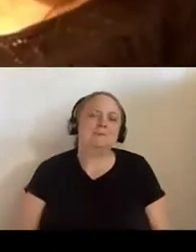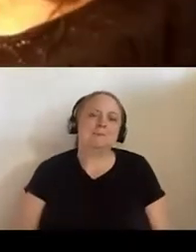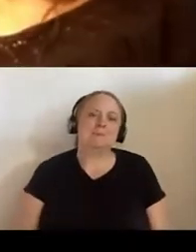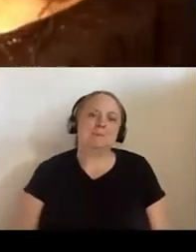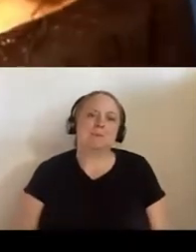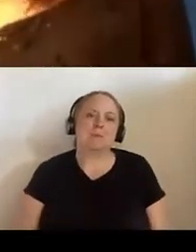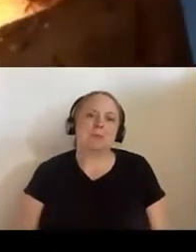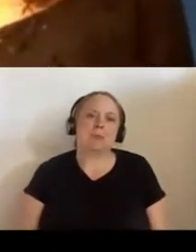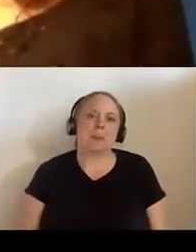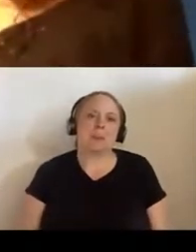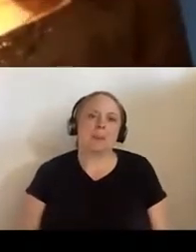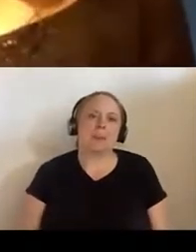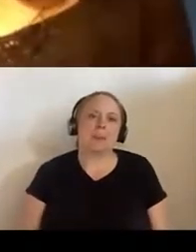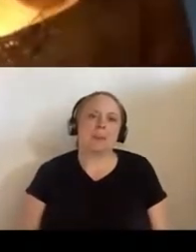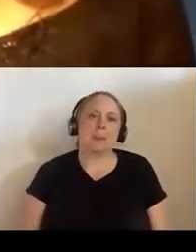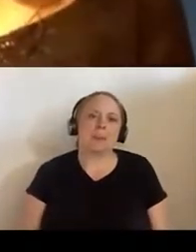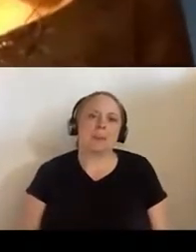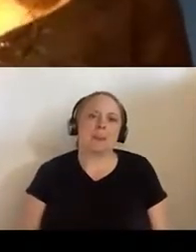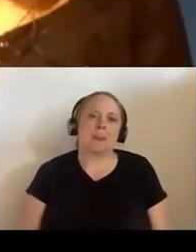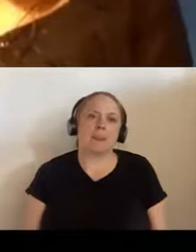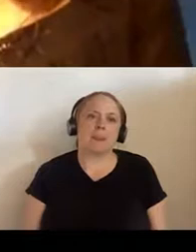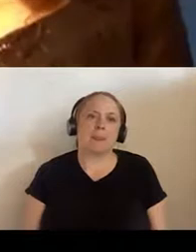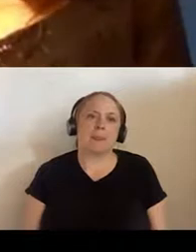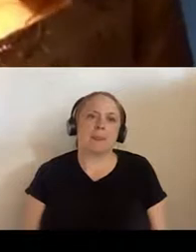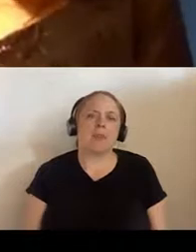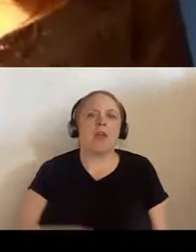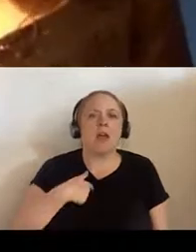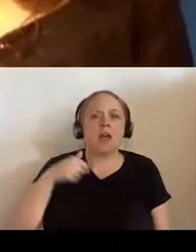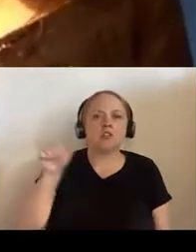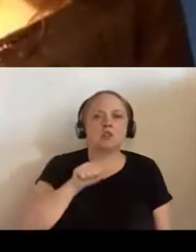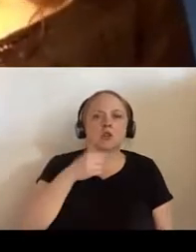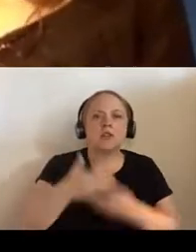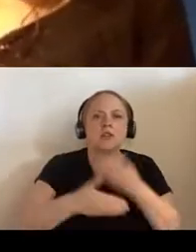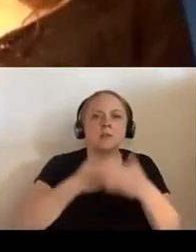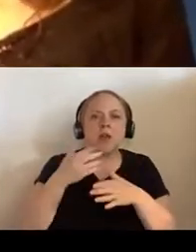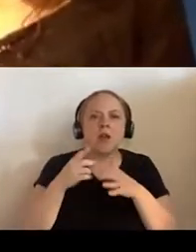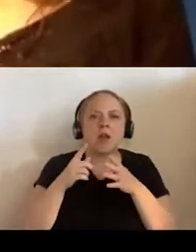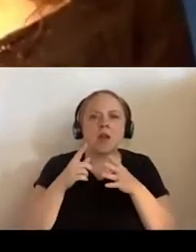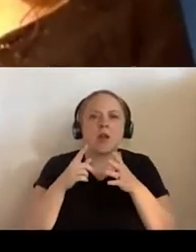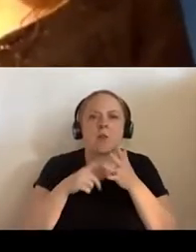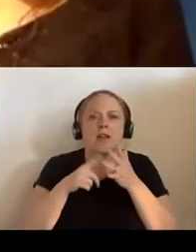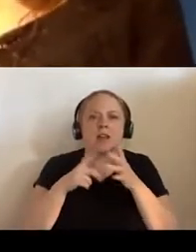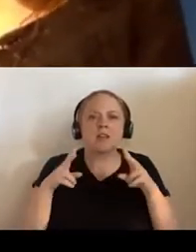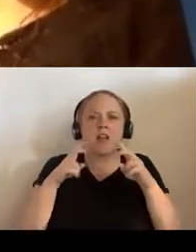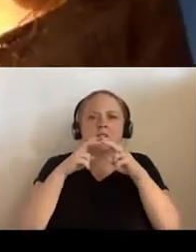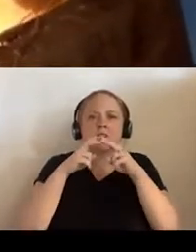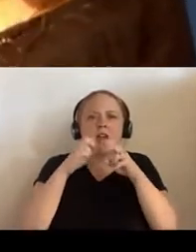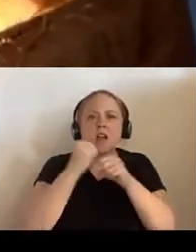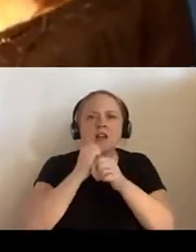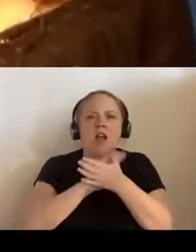Sorry, I was a little bit remiss. I maybe should explain. Elmina Castle in Ghana is one of the places